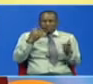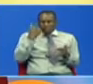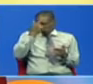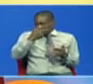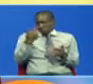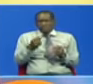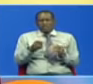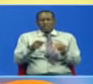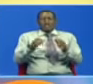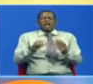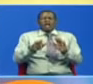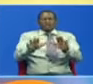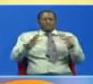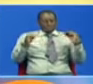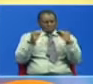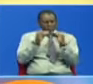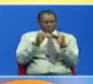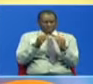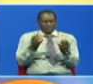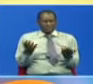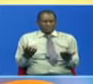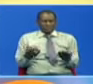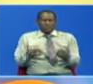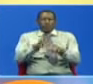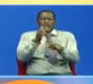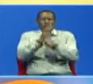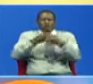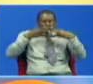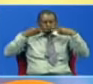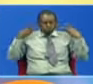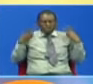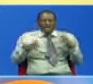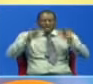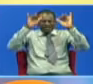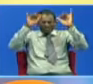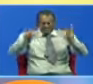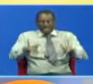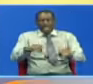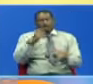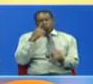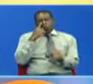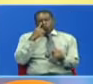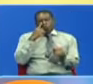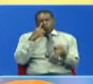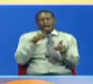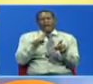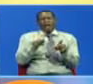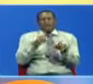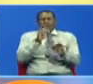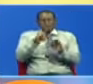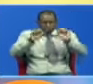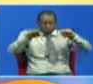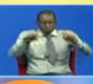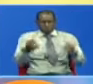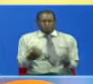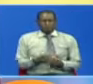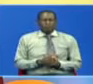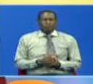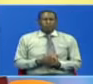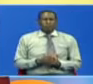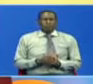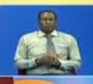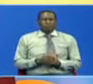avoiding gatherings, and staying at home as much as possible if one can do that.